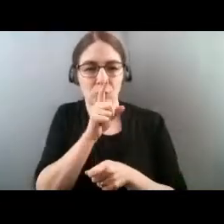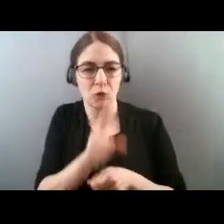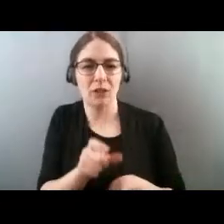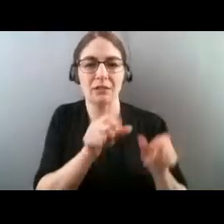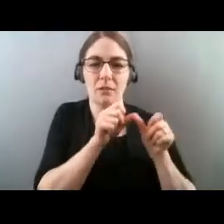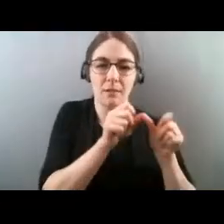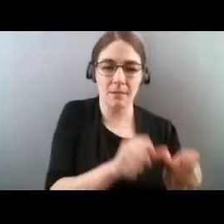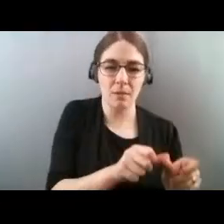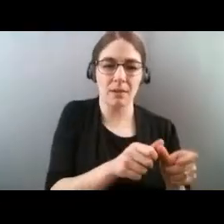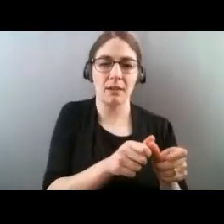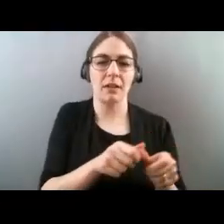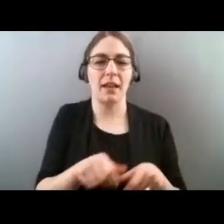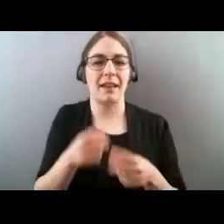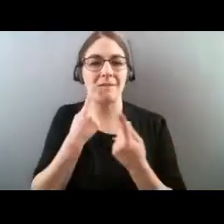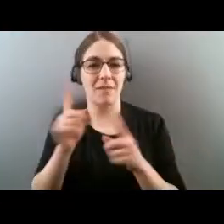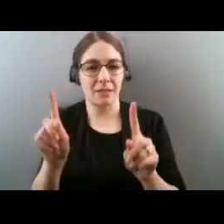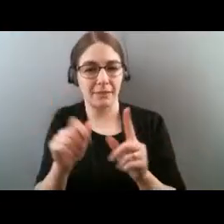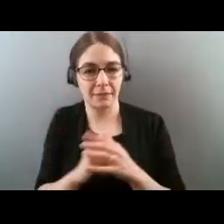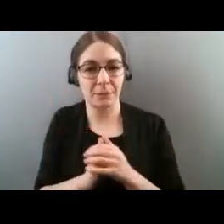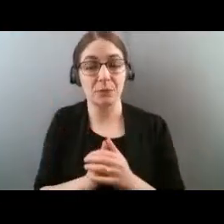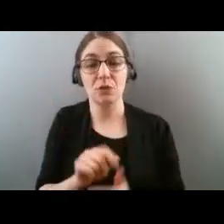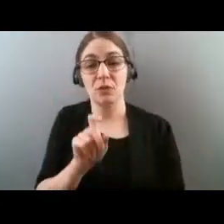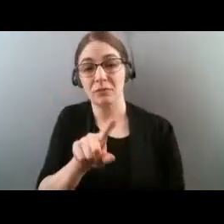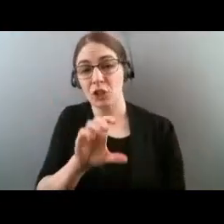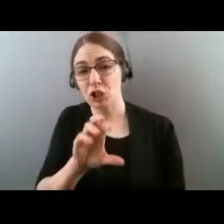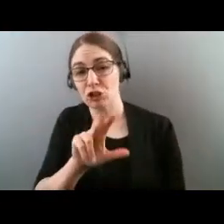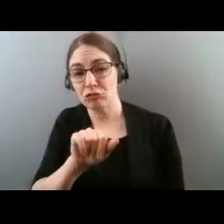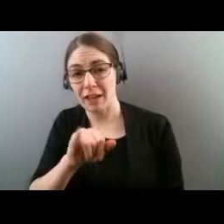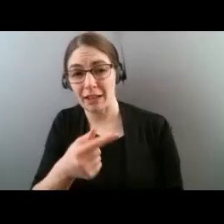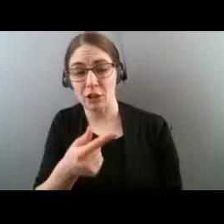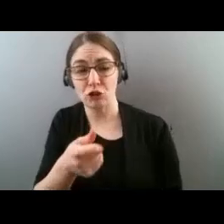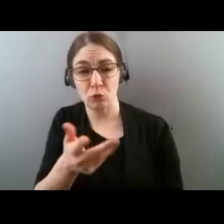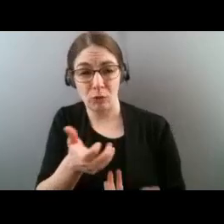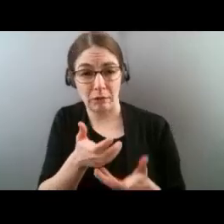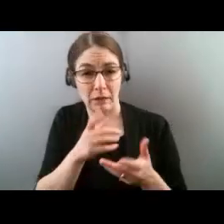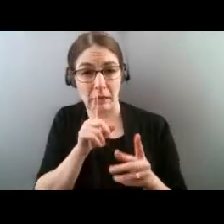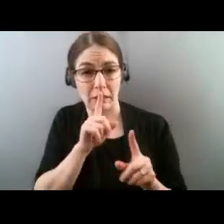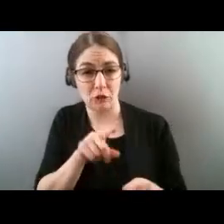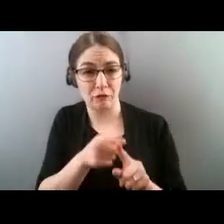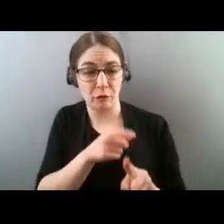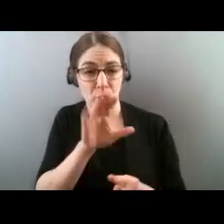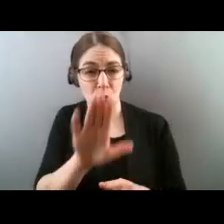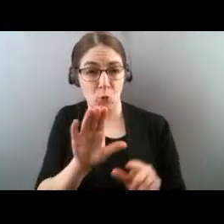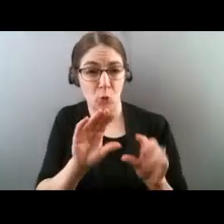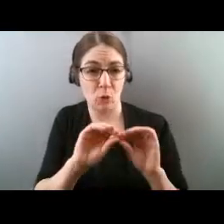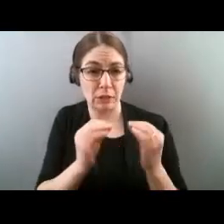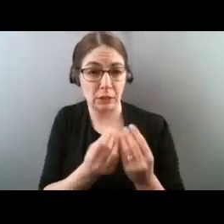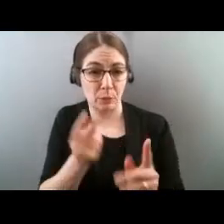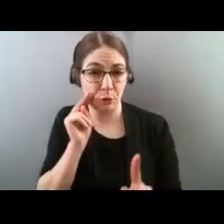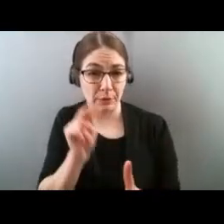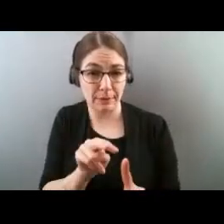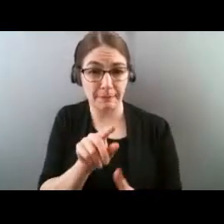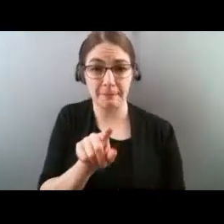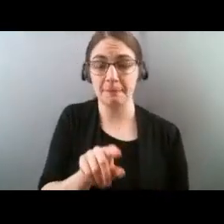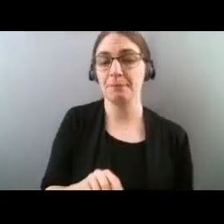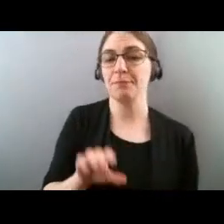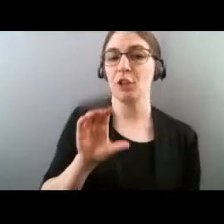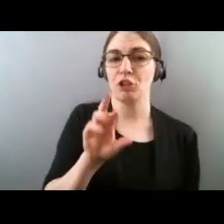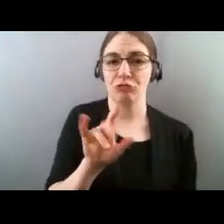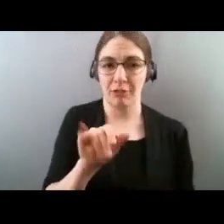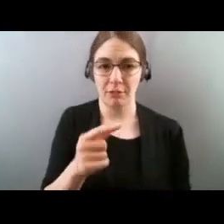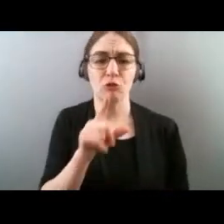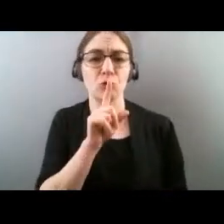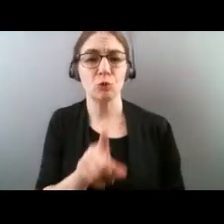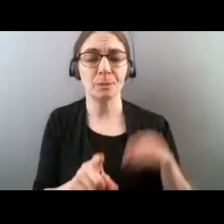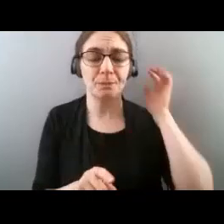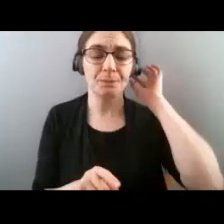Craig, do you want to answer that from your organization standpoint? Sure. I think the most important